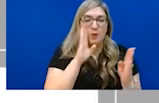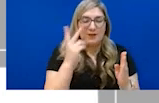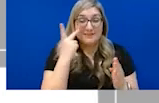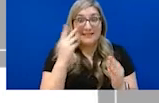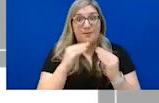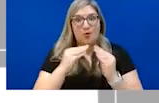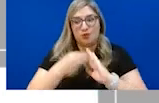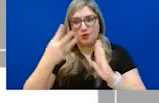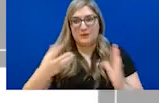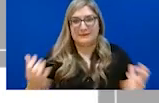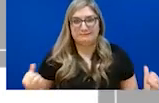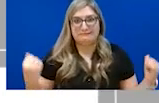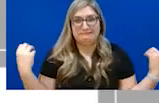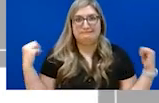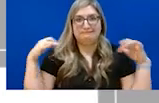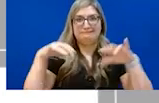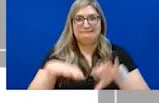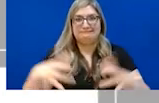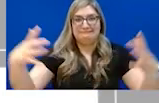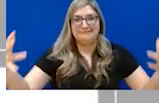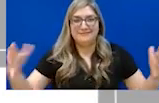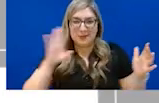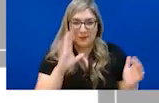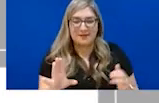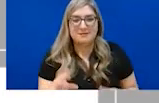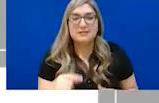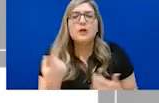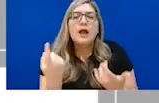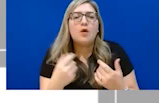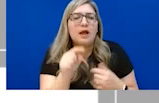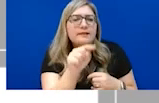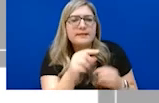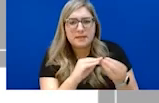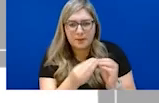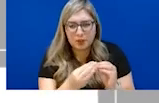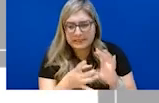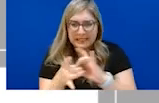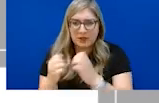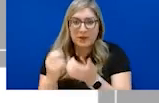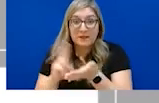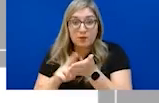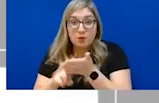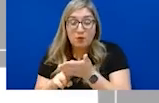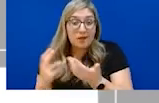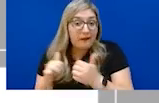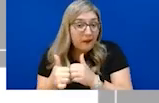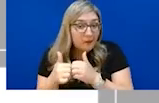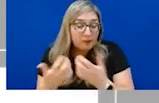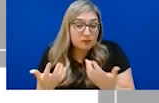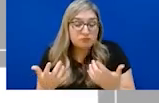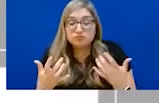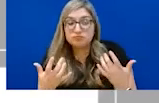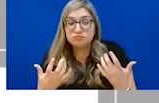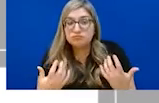what about enrollment? How many of these students converted to enrollment? There's all of these different categories for